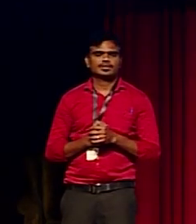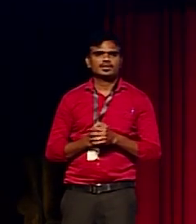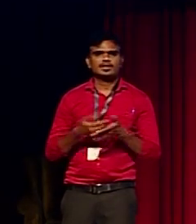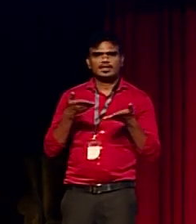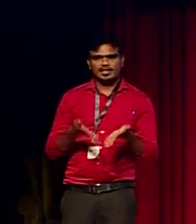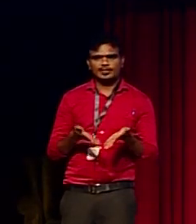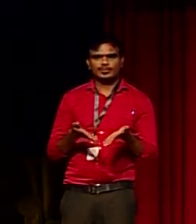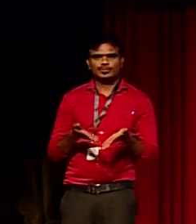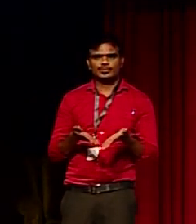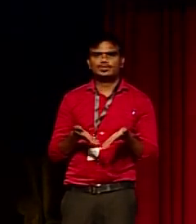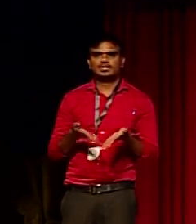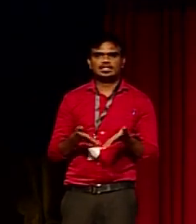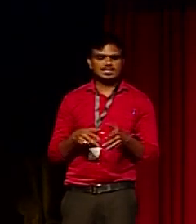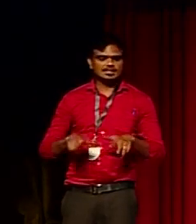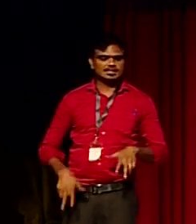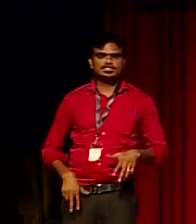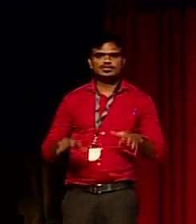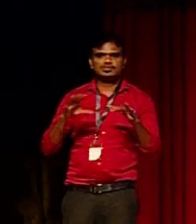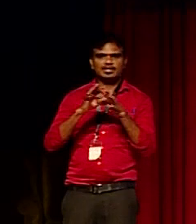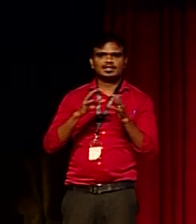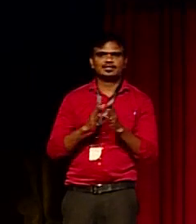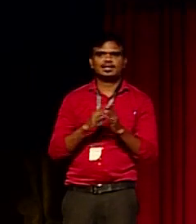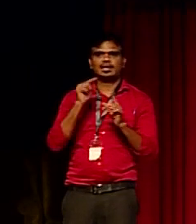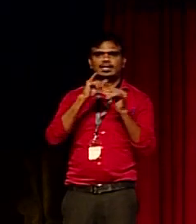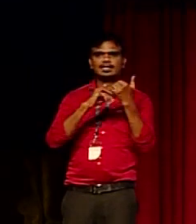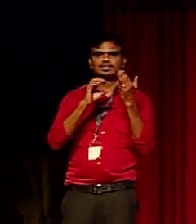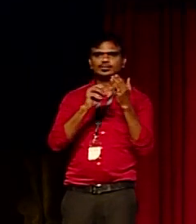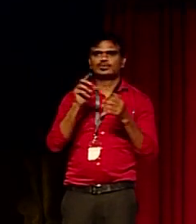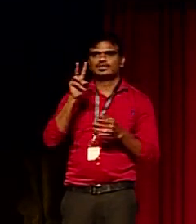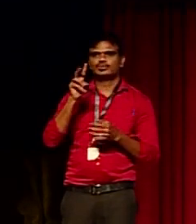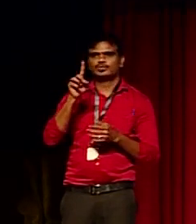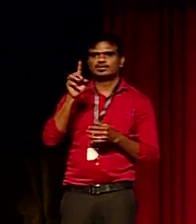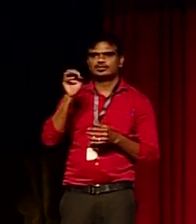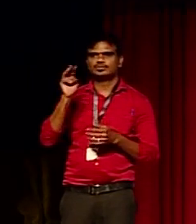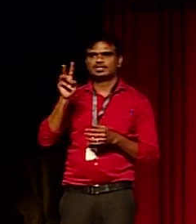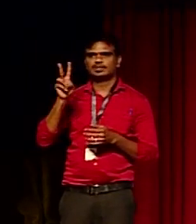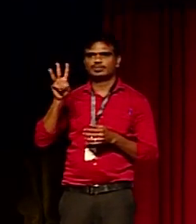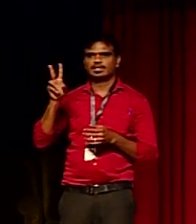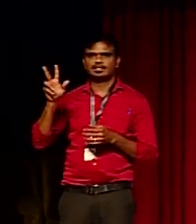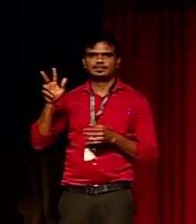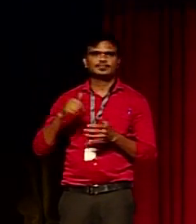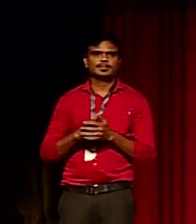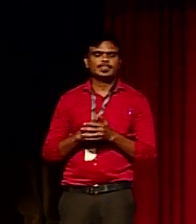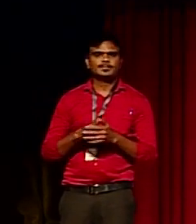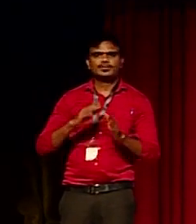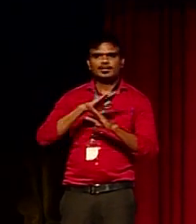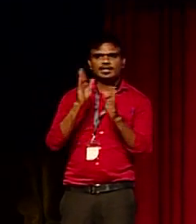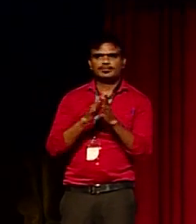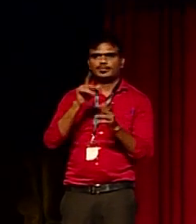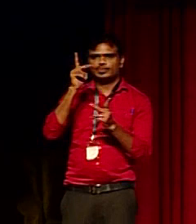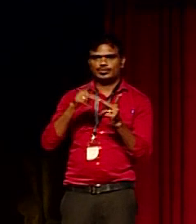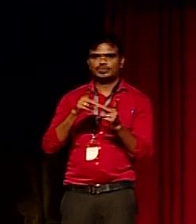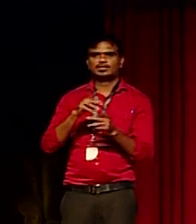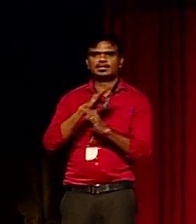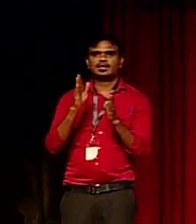Now, this knee joint underwent the ISO 10328 testing, and it conformed to those standards. It was made